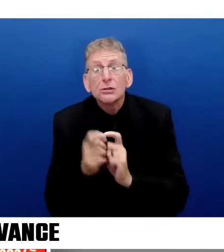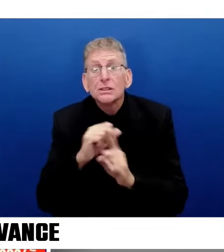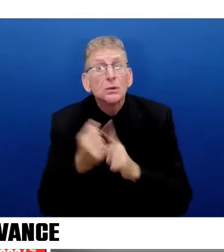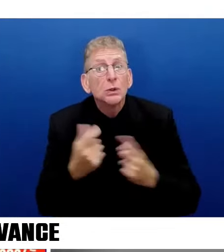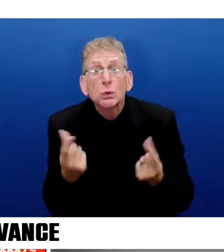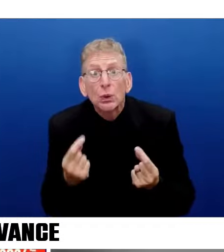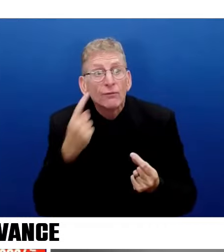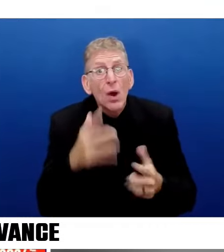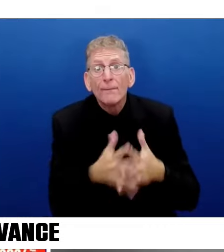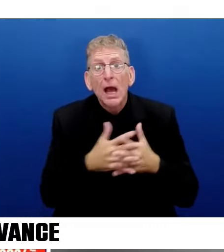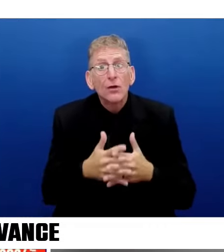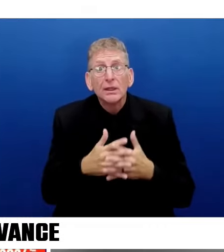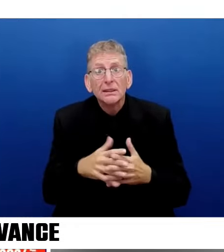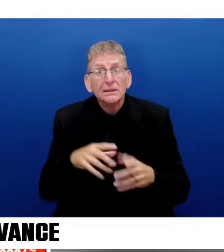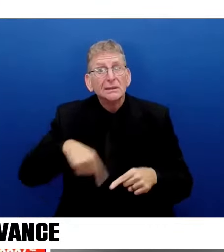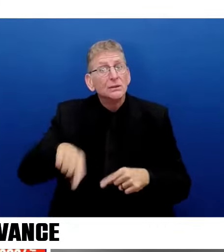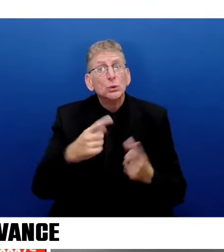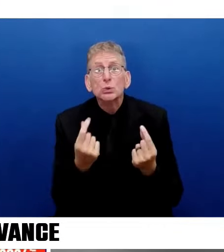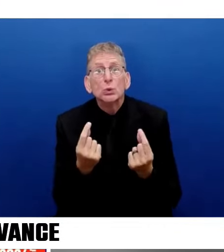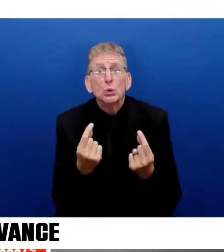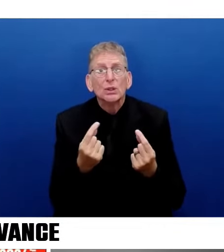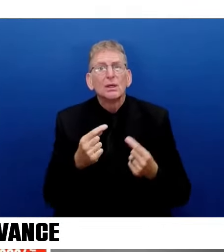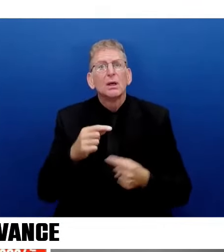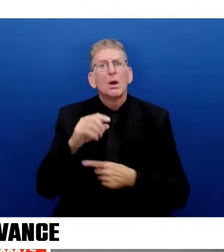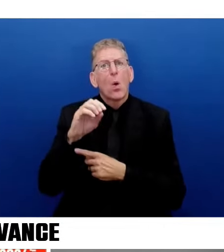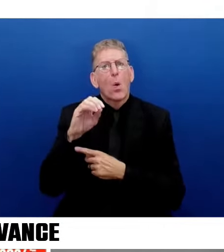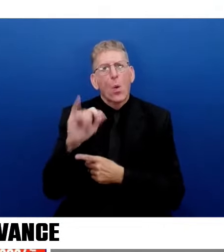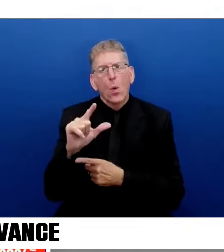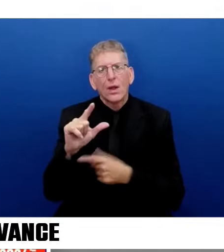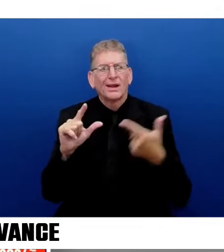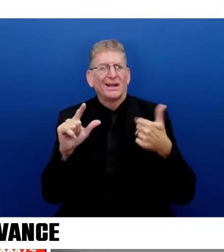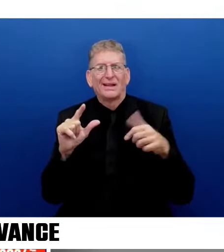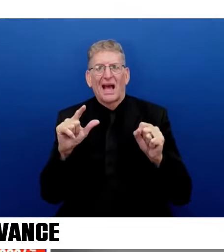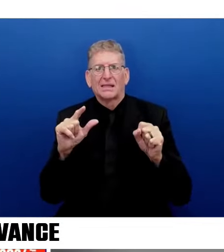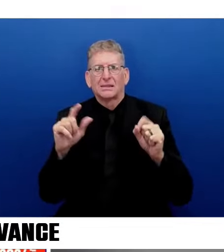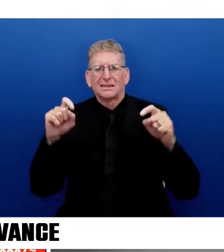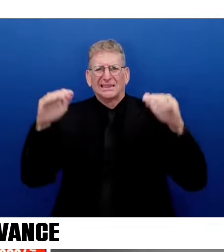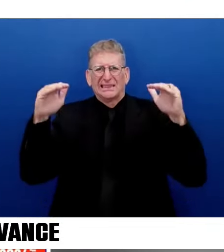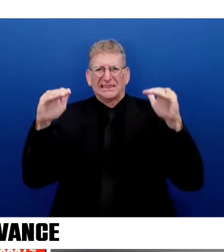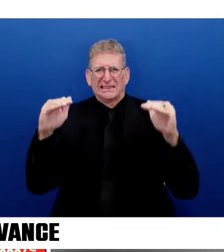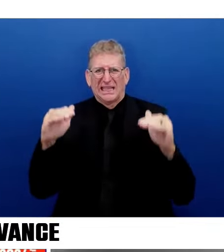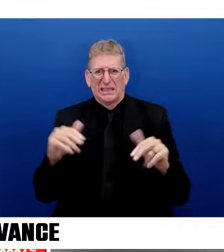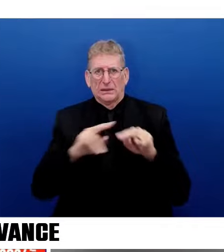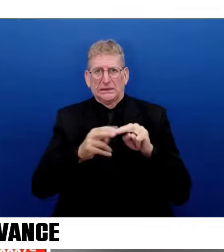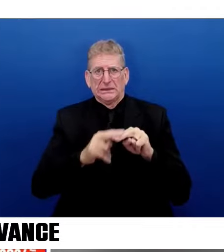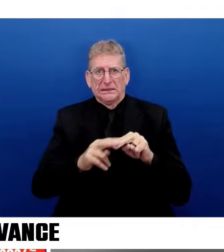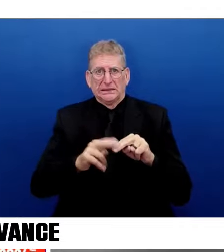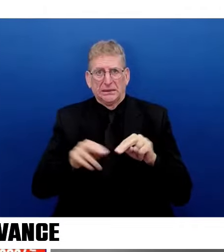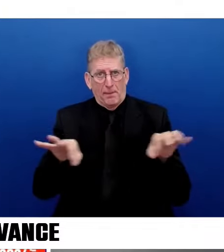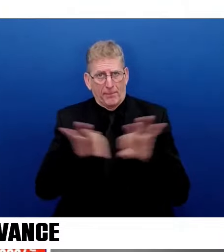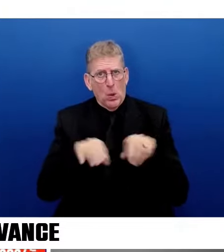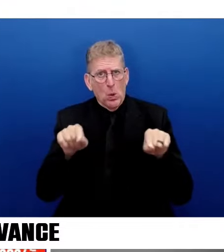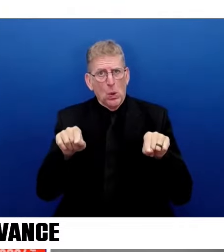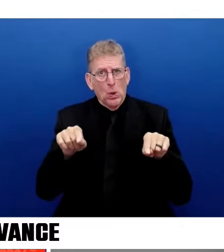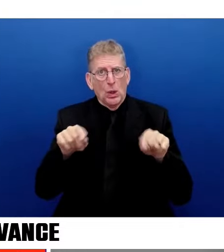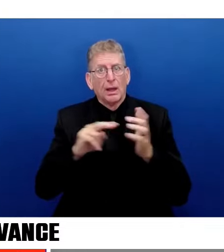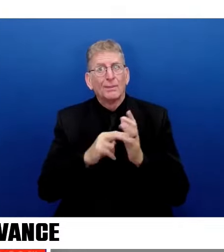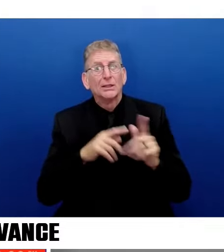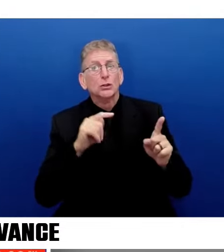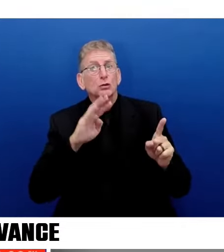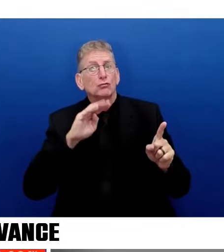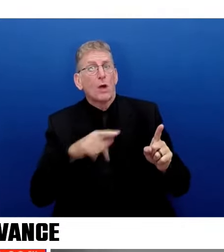baby, drill, one of the biggest drivers of housing costs aside from illegal immigration is, think about it, if a truck driver's paying 40% more for